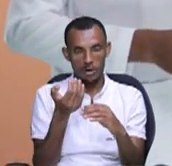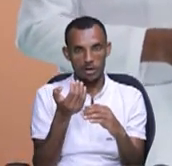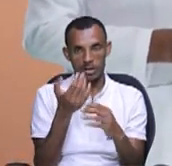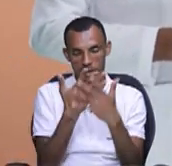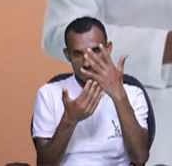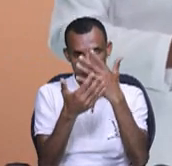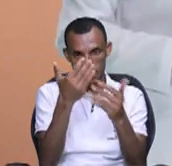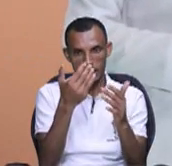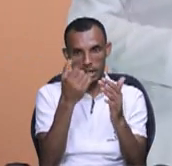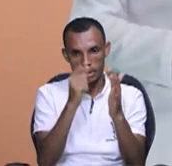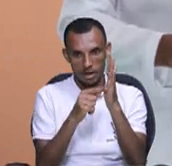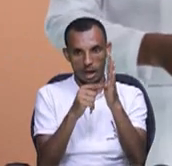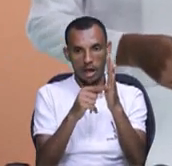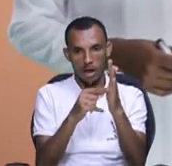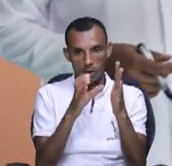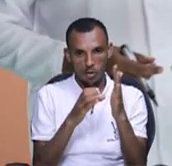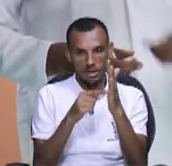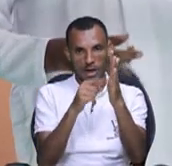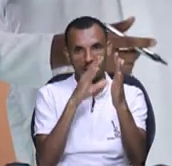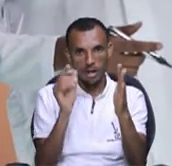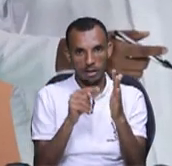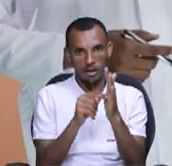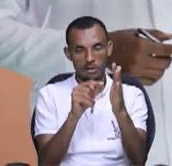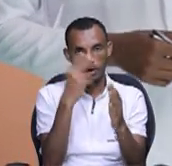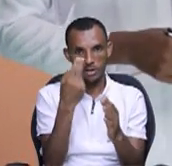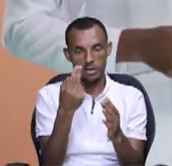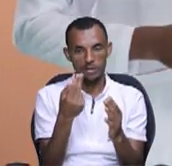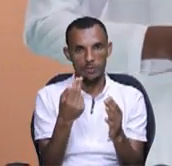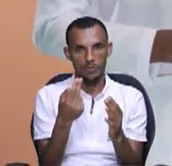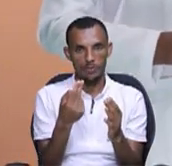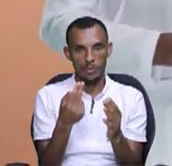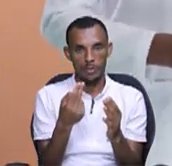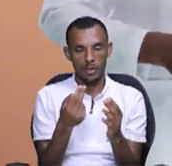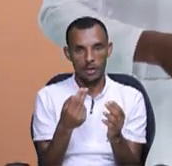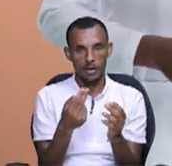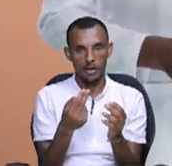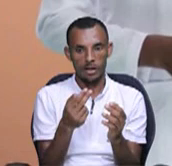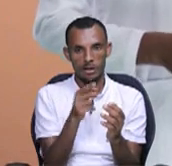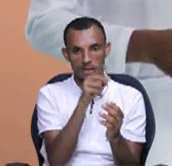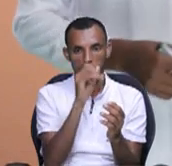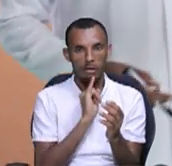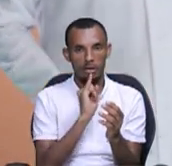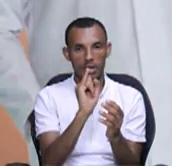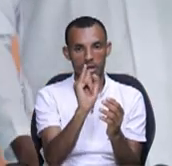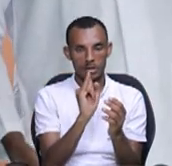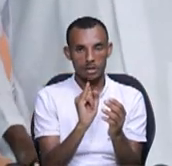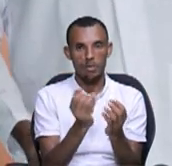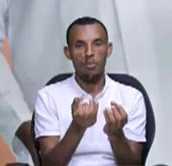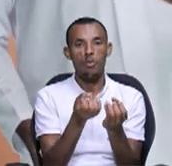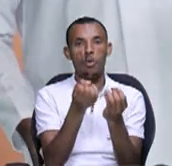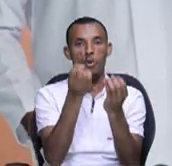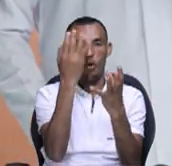Before discussing sine, cosine, and tangent function, there is